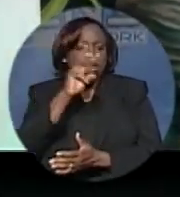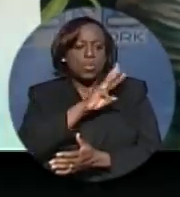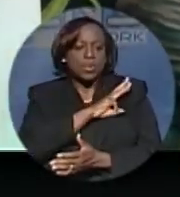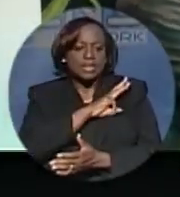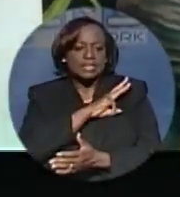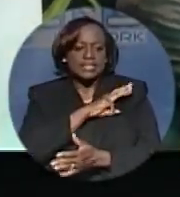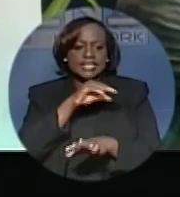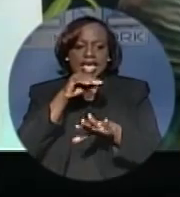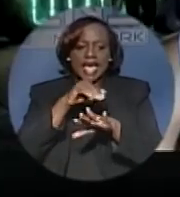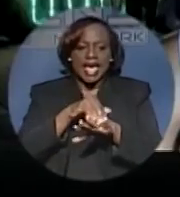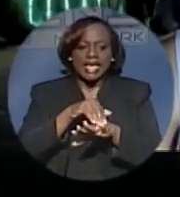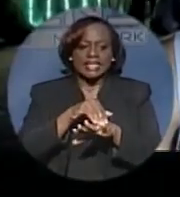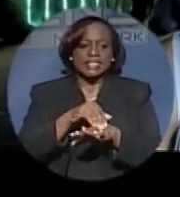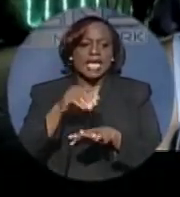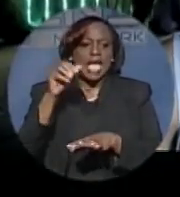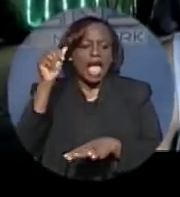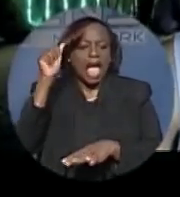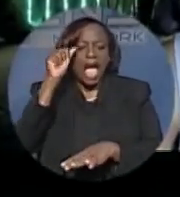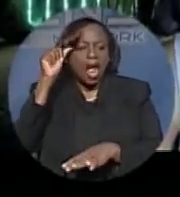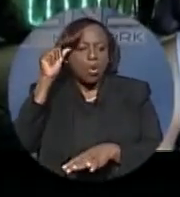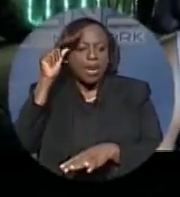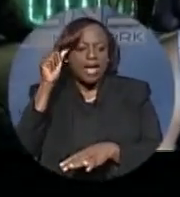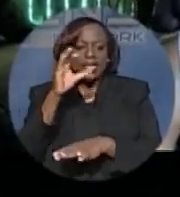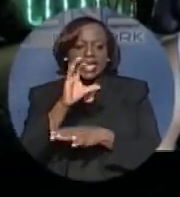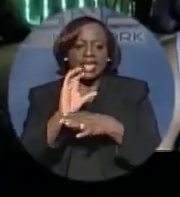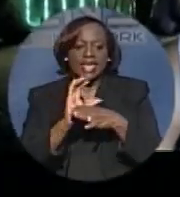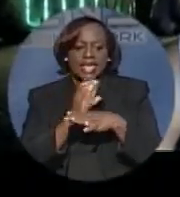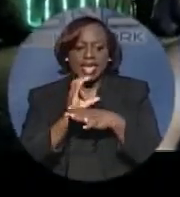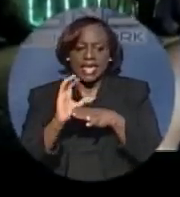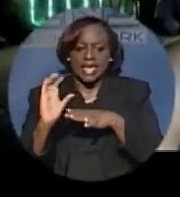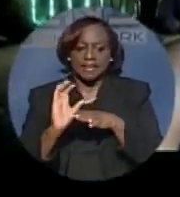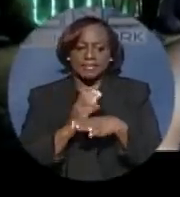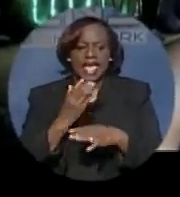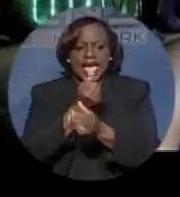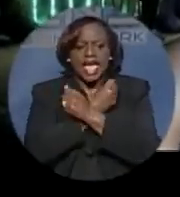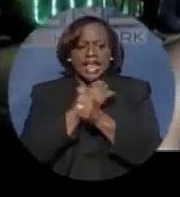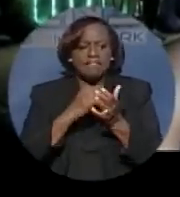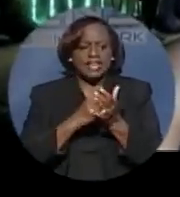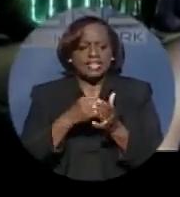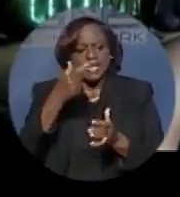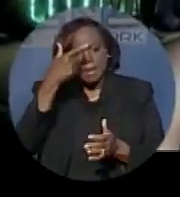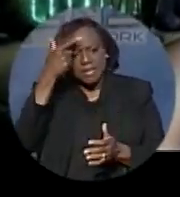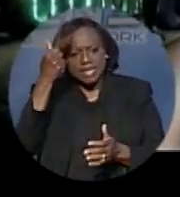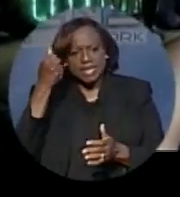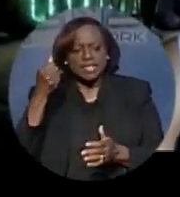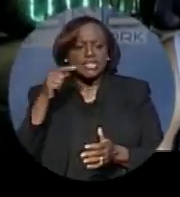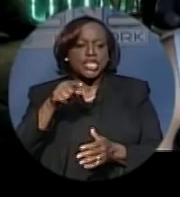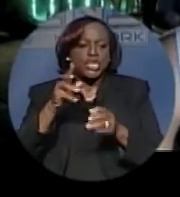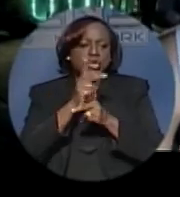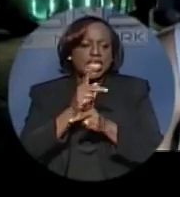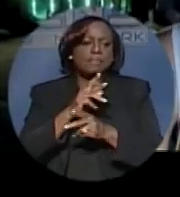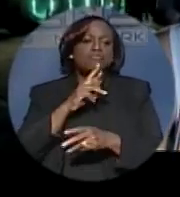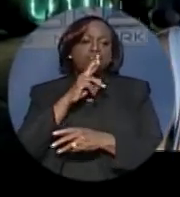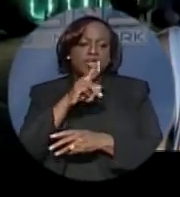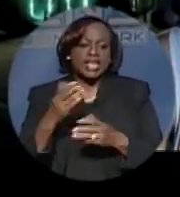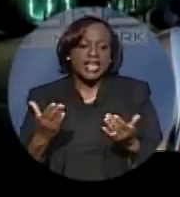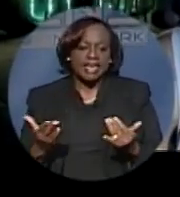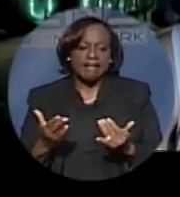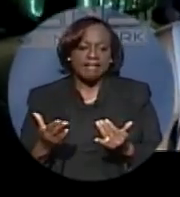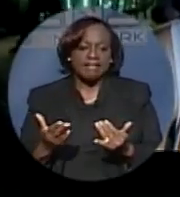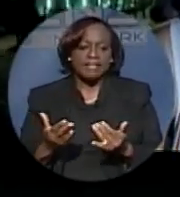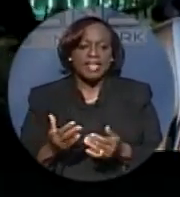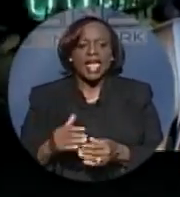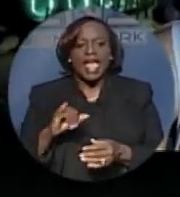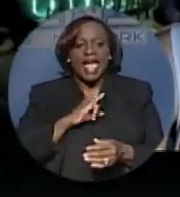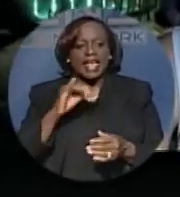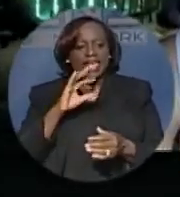Nassau City, Arawak Key. I love it because you keep it real here. I don't have to wear heels. I could be casual,